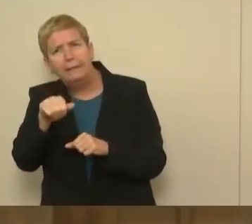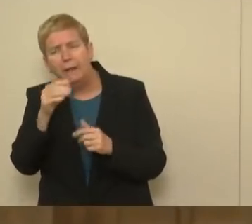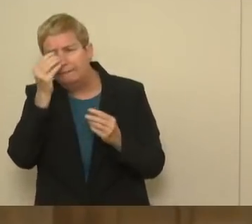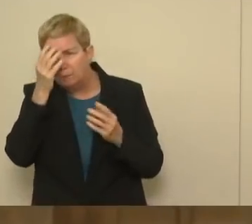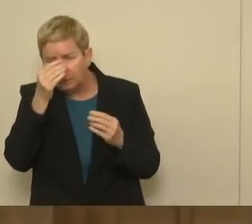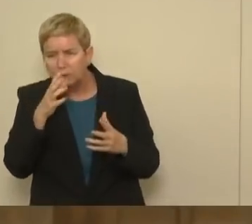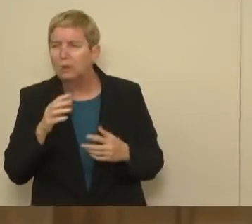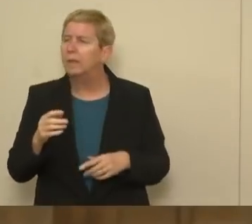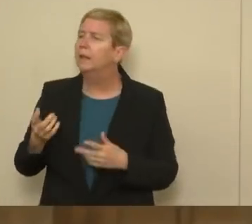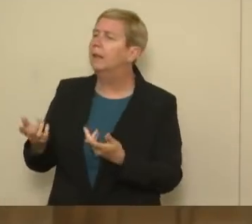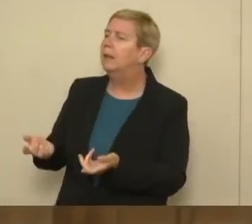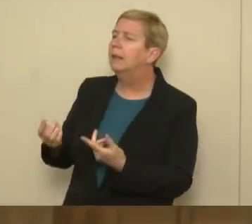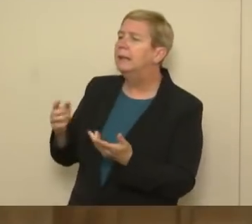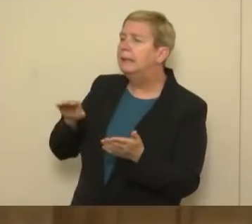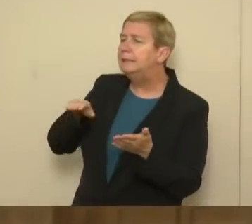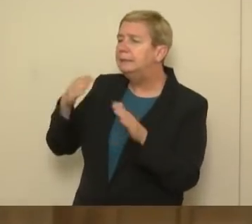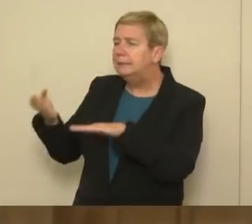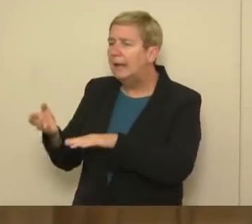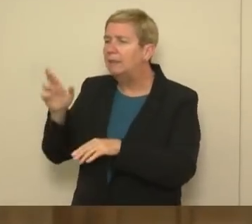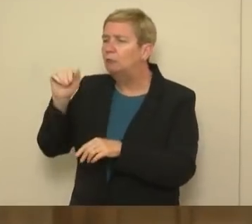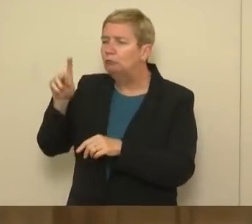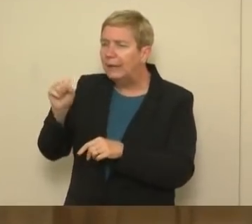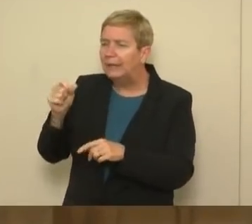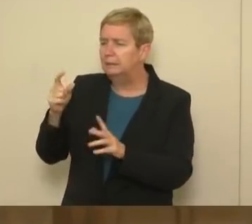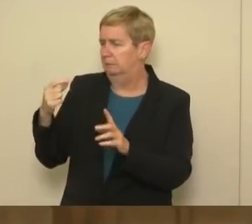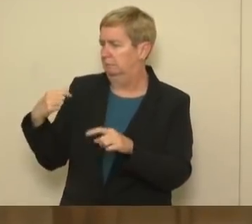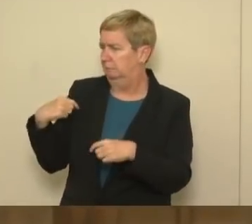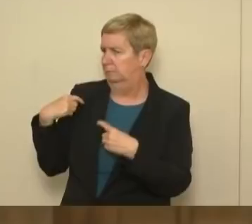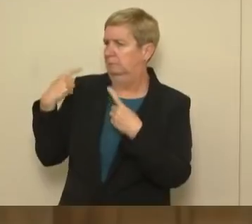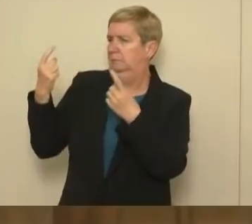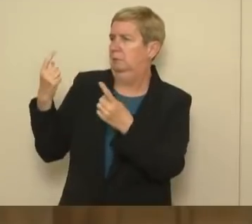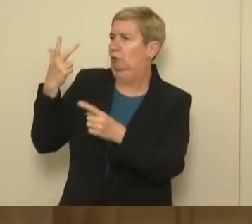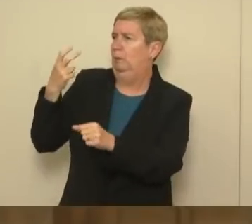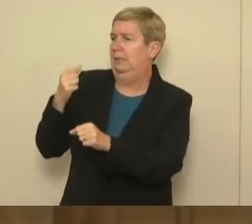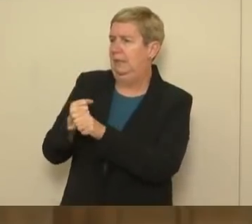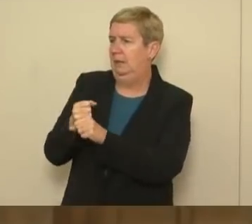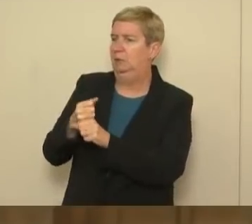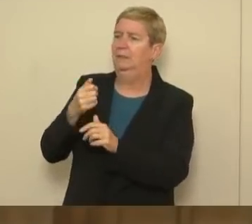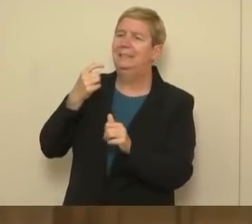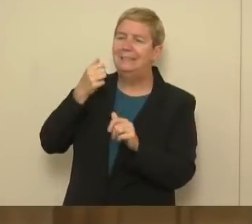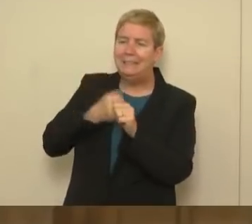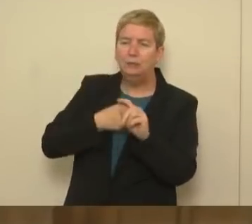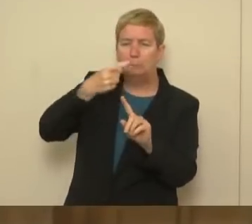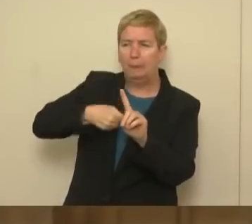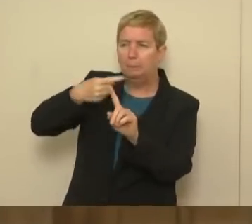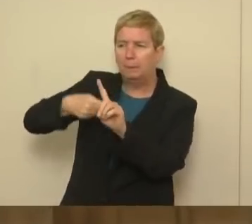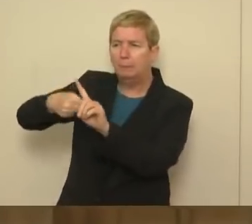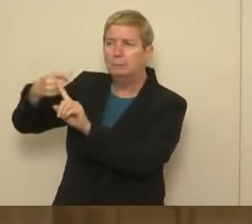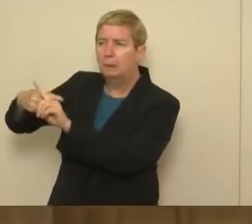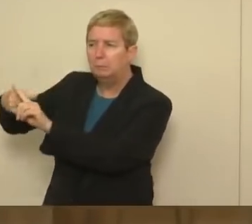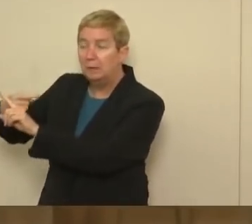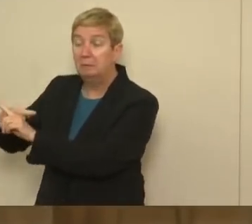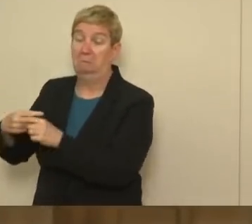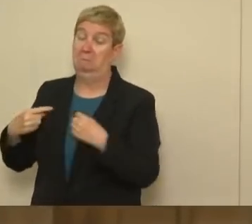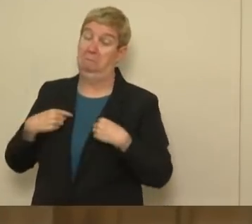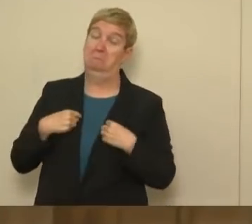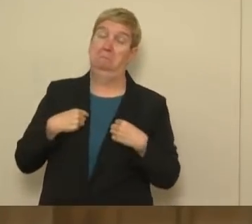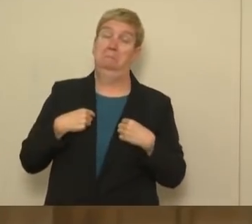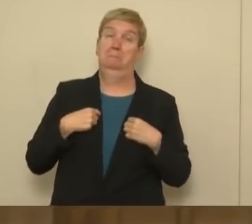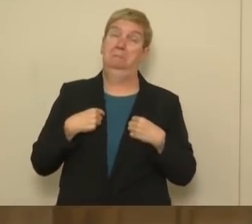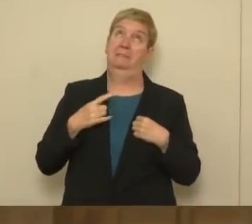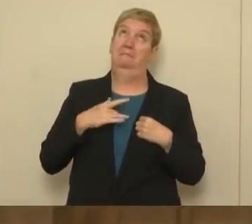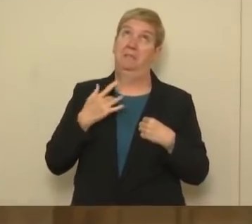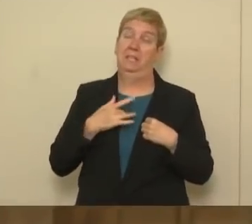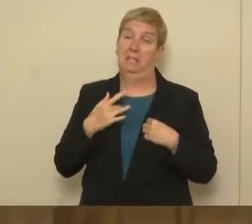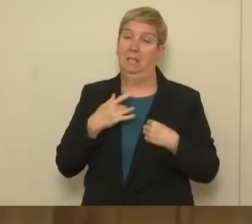death rates for the last 3 or 4 years by month, and then plot this year. And I would just say as a starting